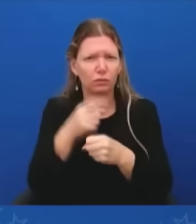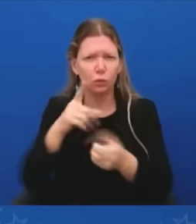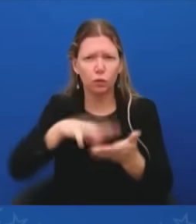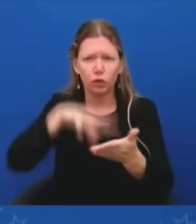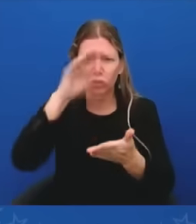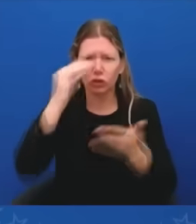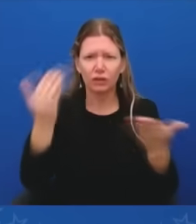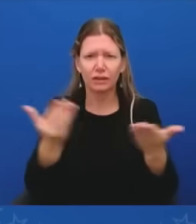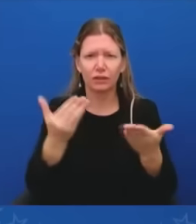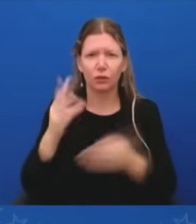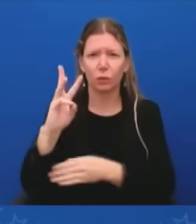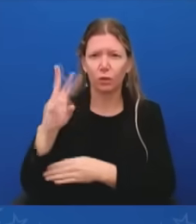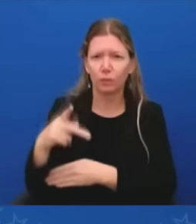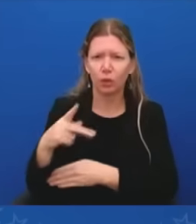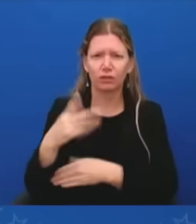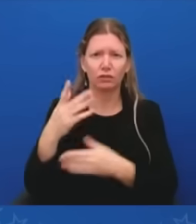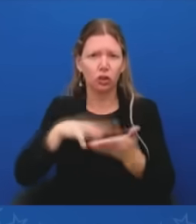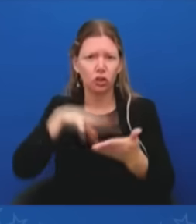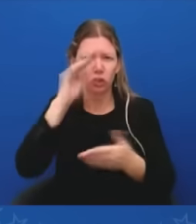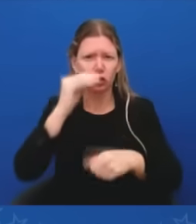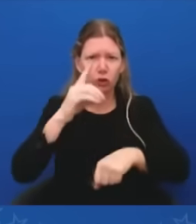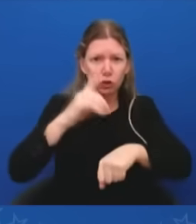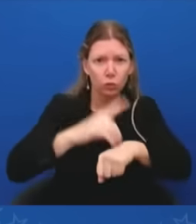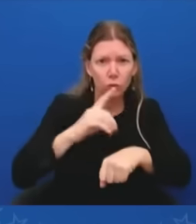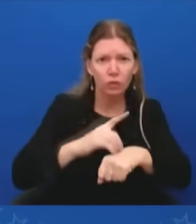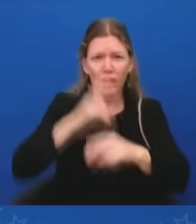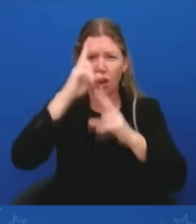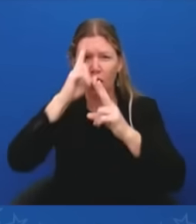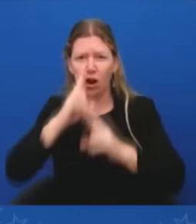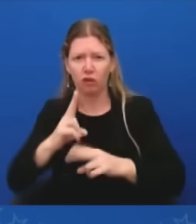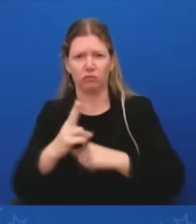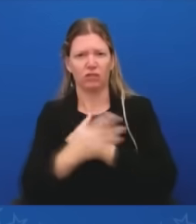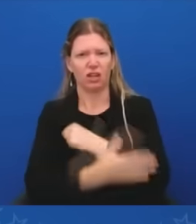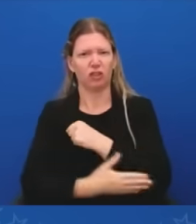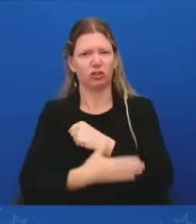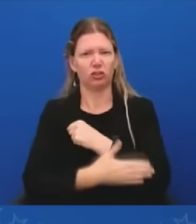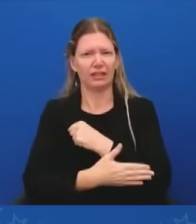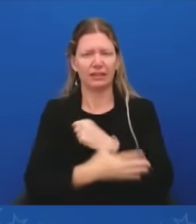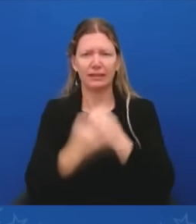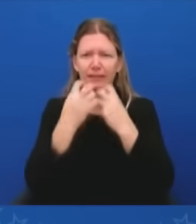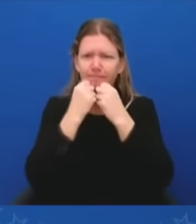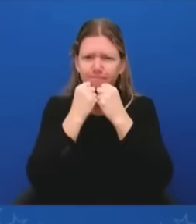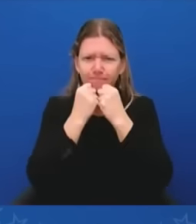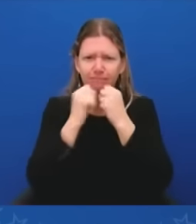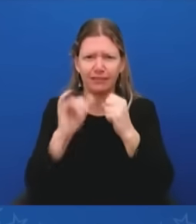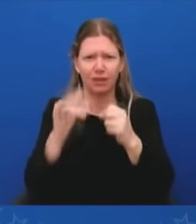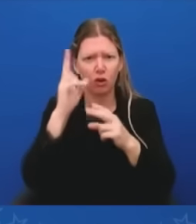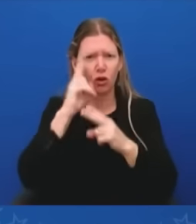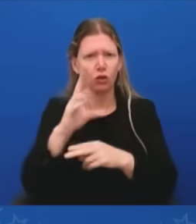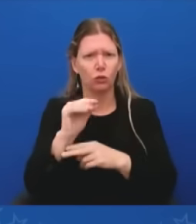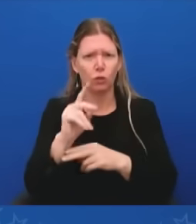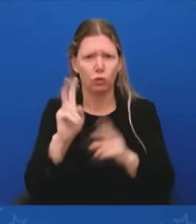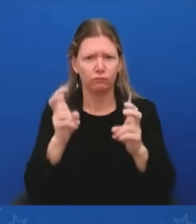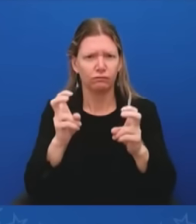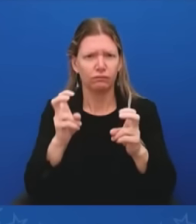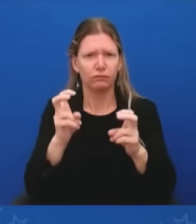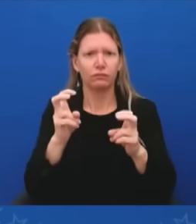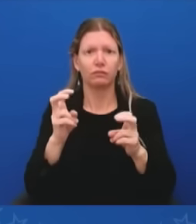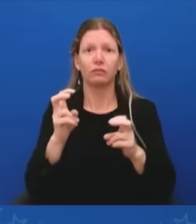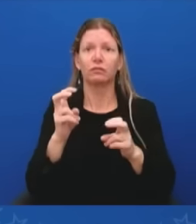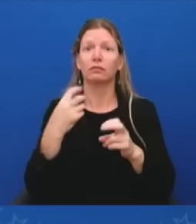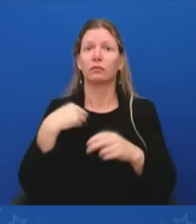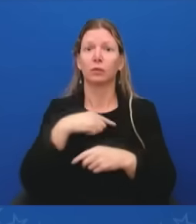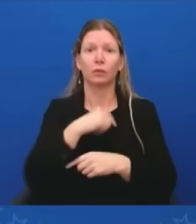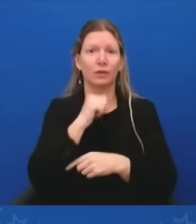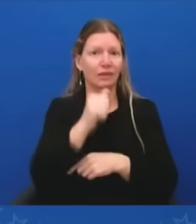will not lie, steal or cheat, nor tolerate those who do, end of quote. And above all, hold